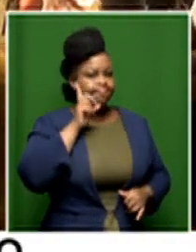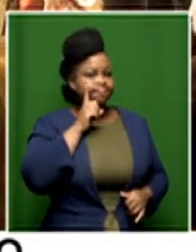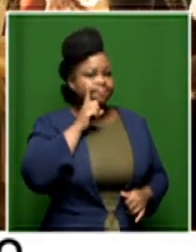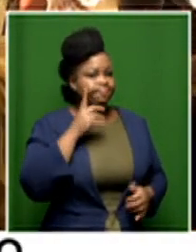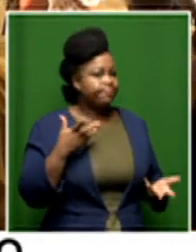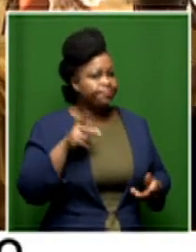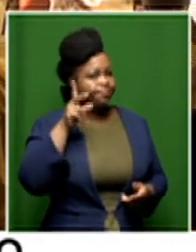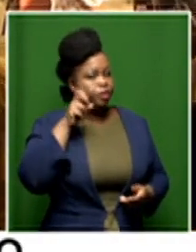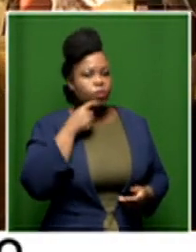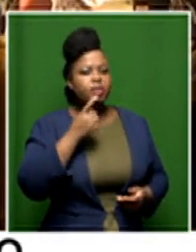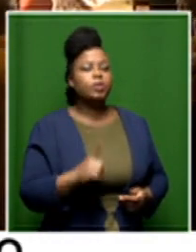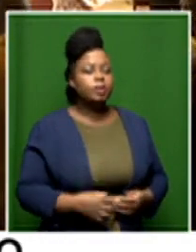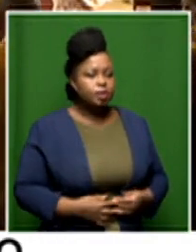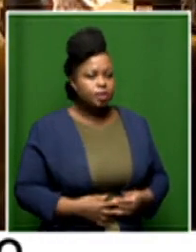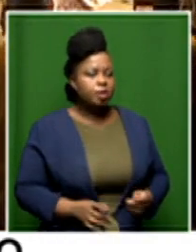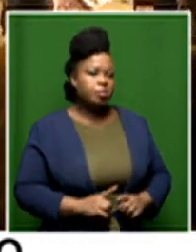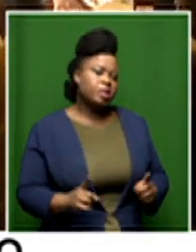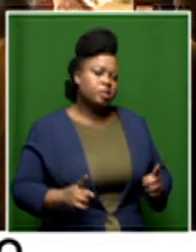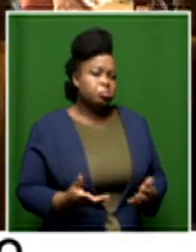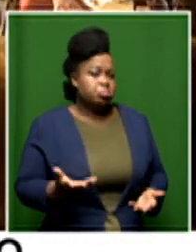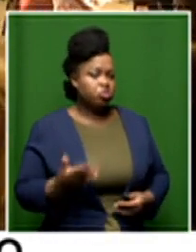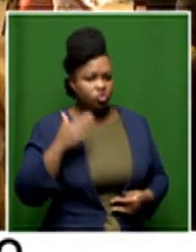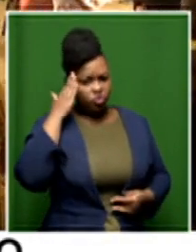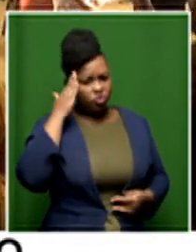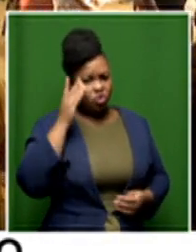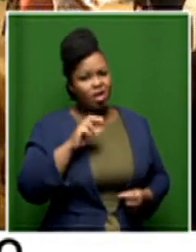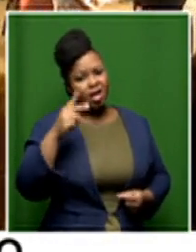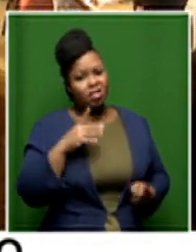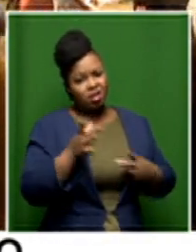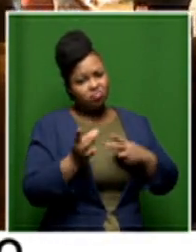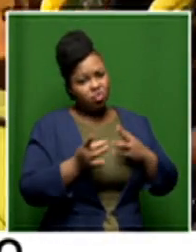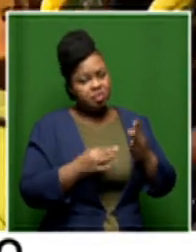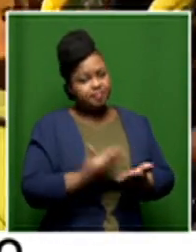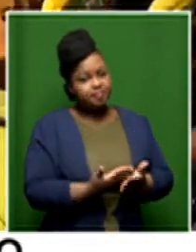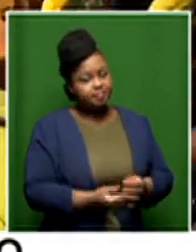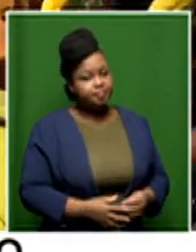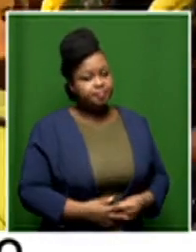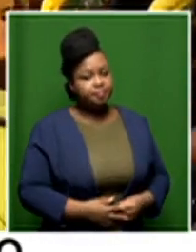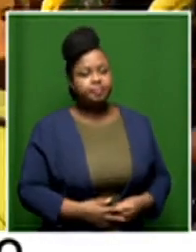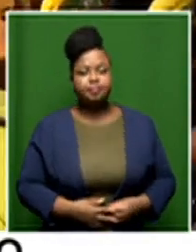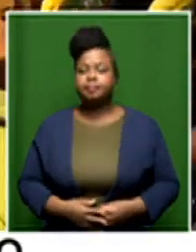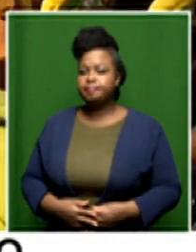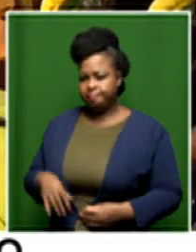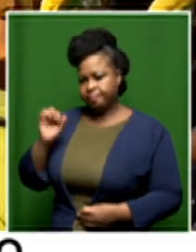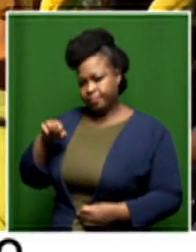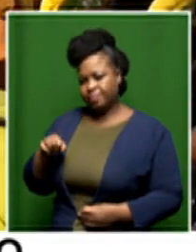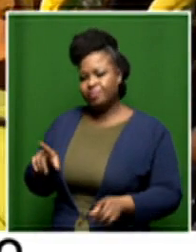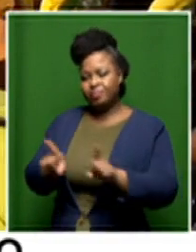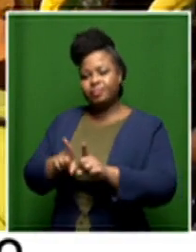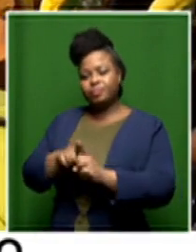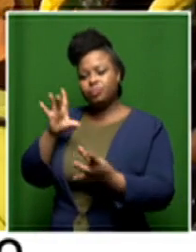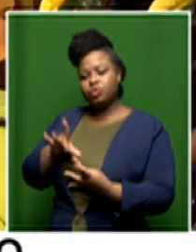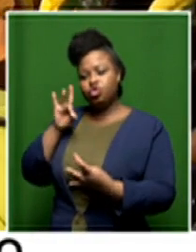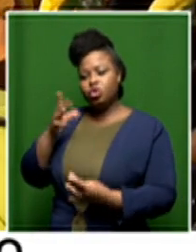reaction from him, but obviously these are some of the options available to him. Yeah, well, he also has an